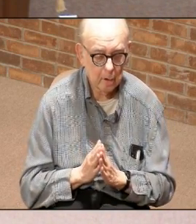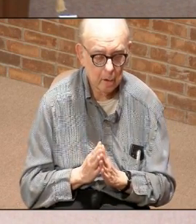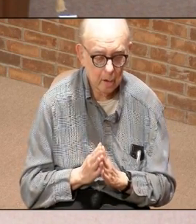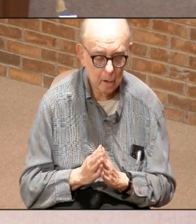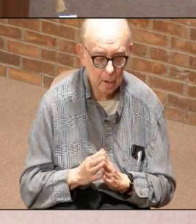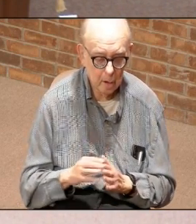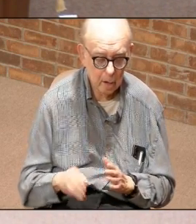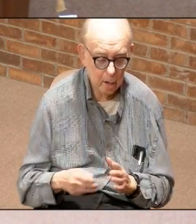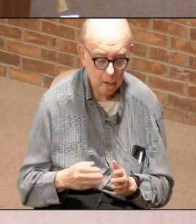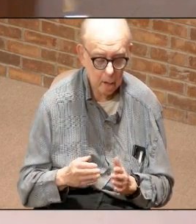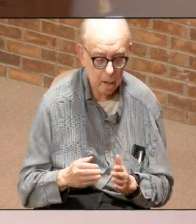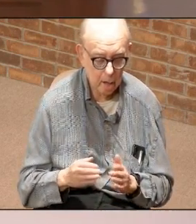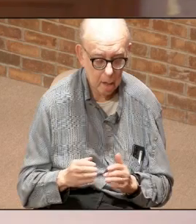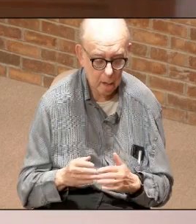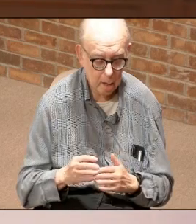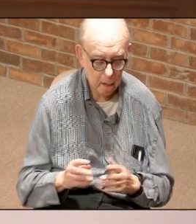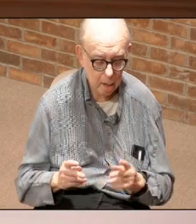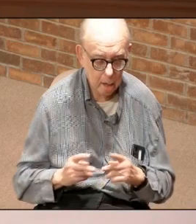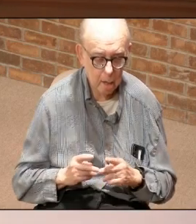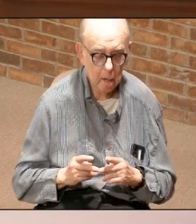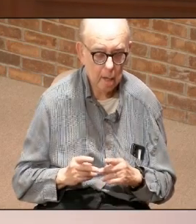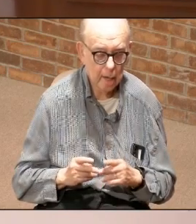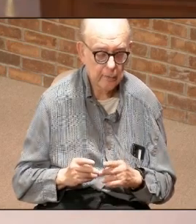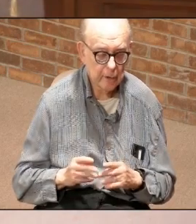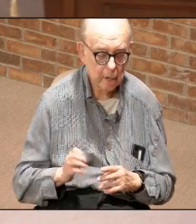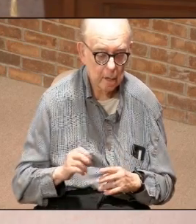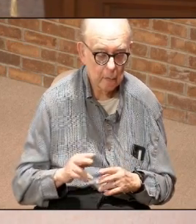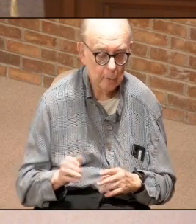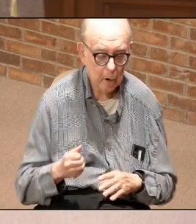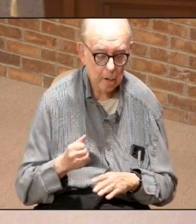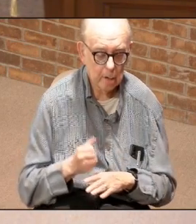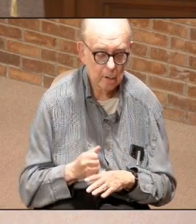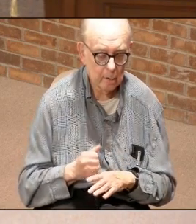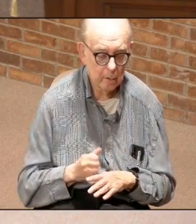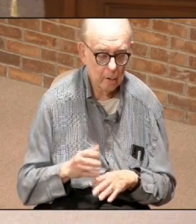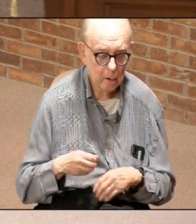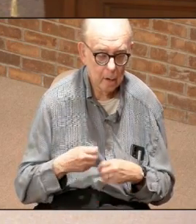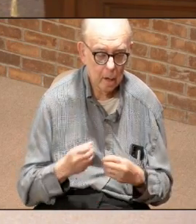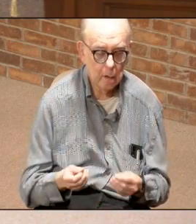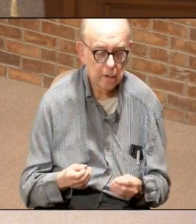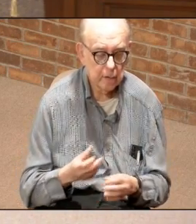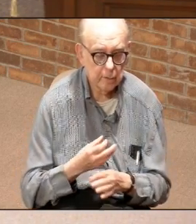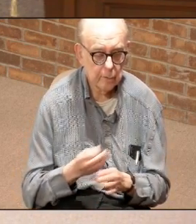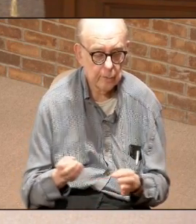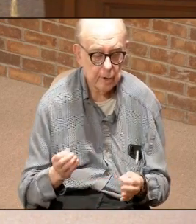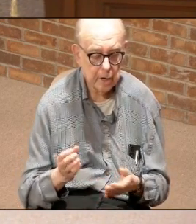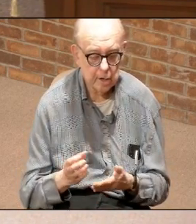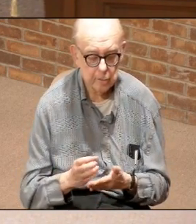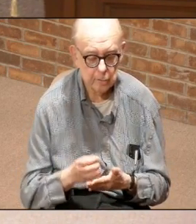as a welcome center, we actually have a bar set up. And we will give you free drinks.